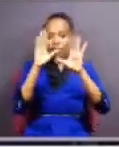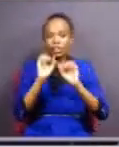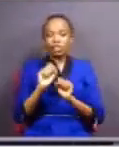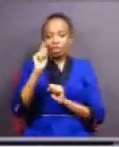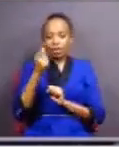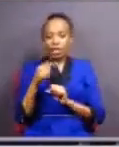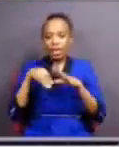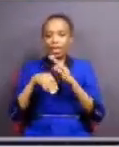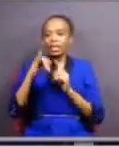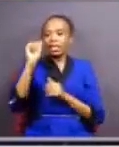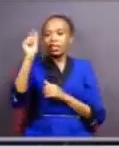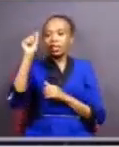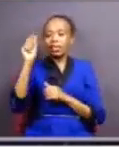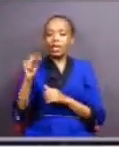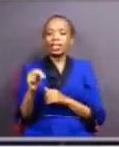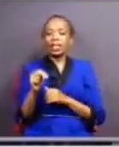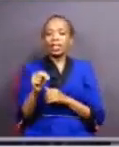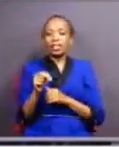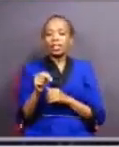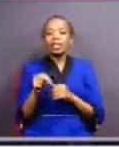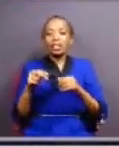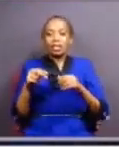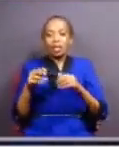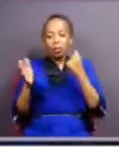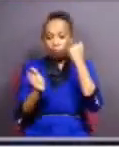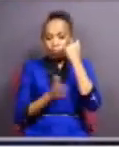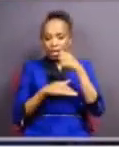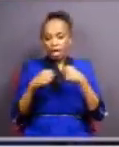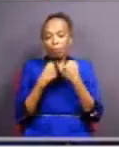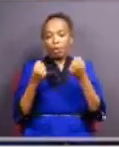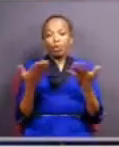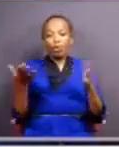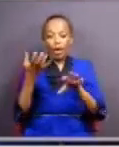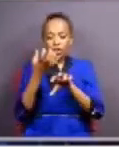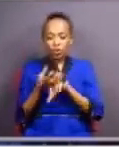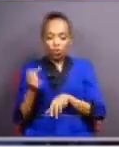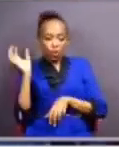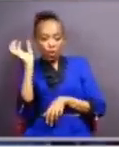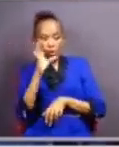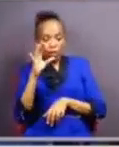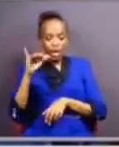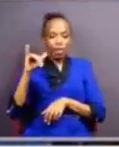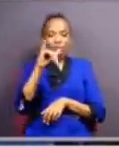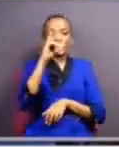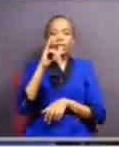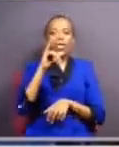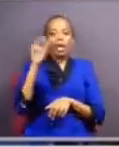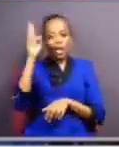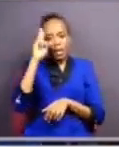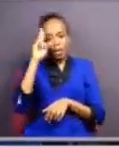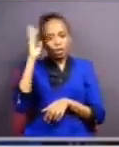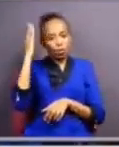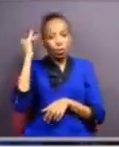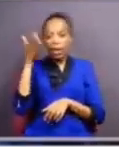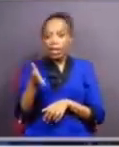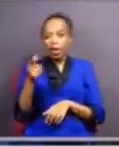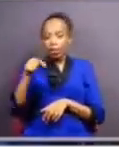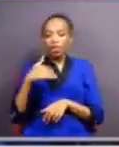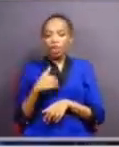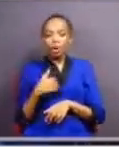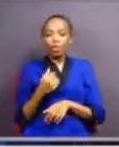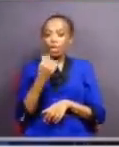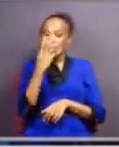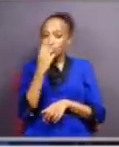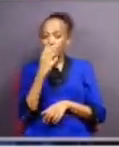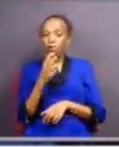in Iten. Very unfortunate incident where stones were thrown at his chopper. And the reason why we are here, we have come with